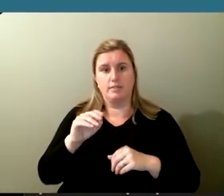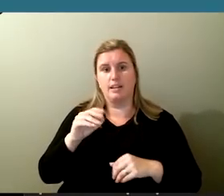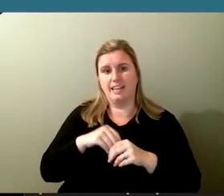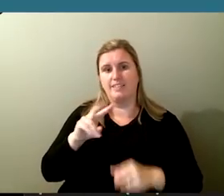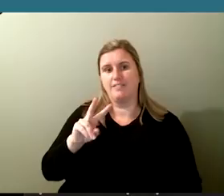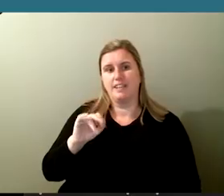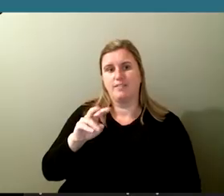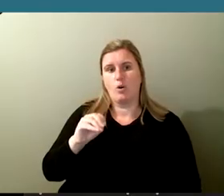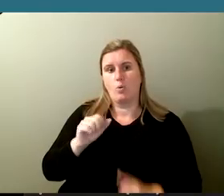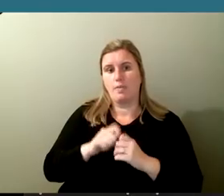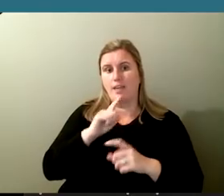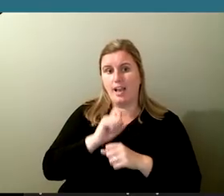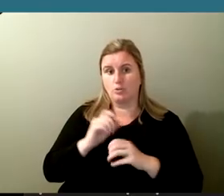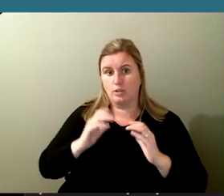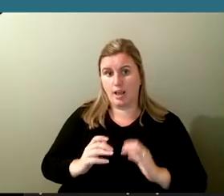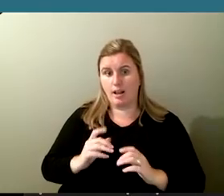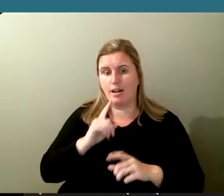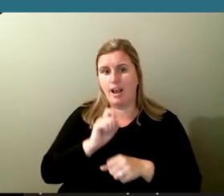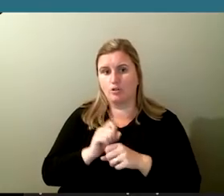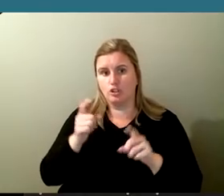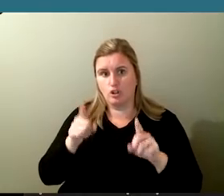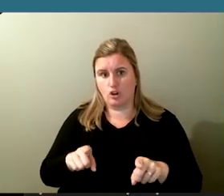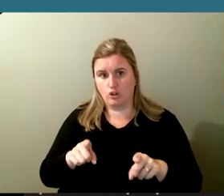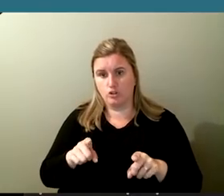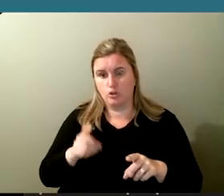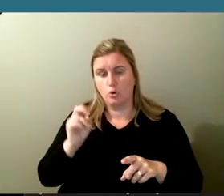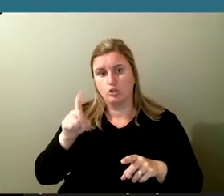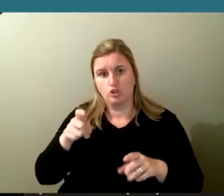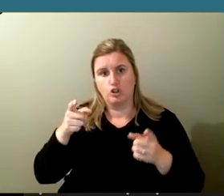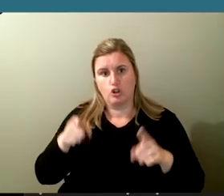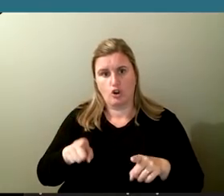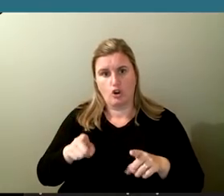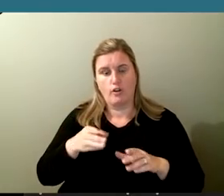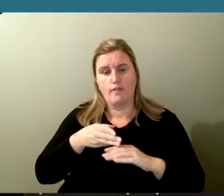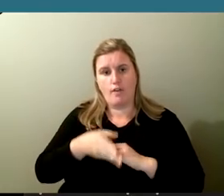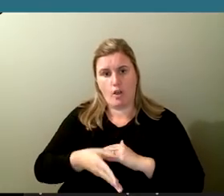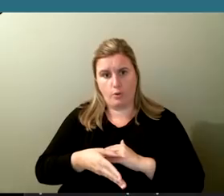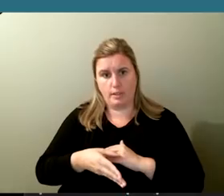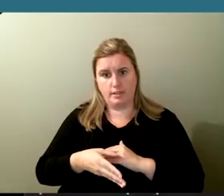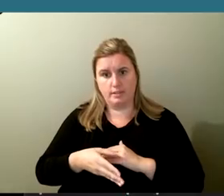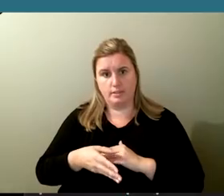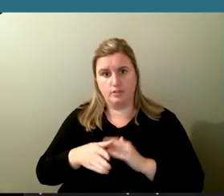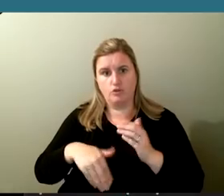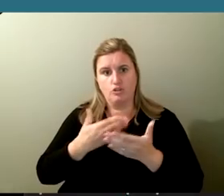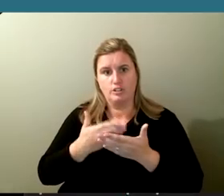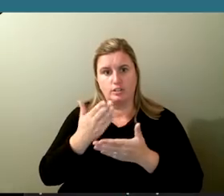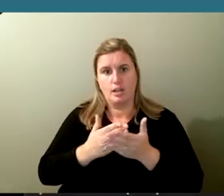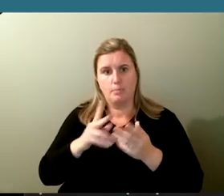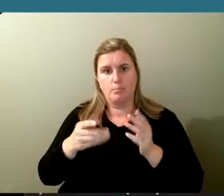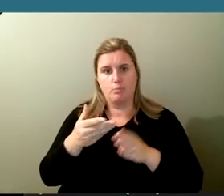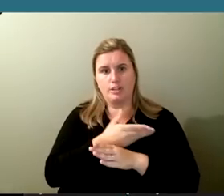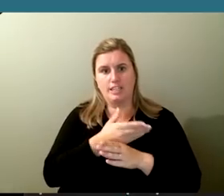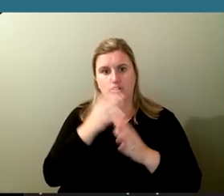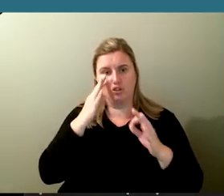the actual clients usually occurs or should occur following reaching some predetermined criterion